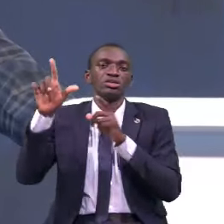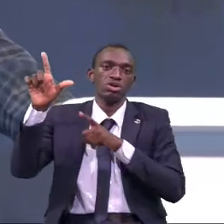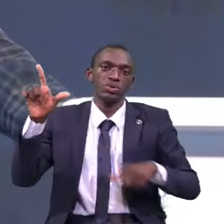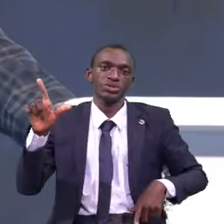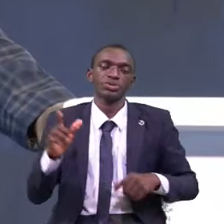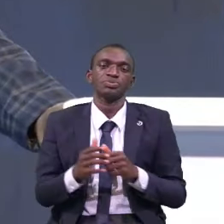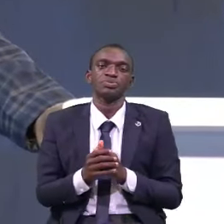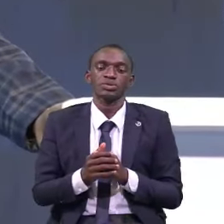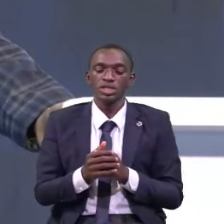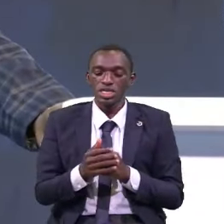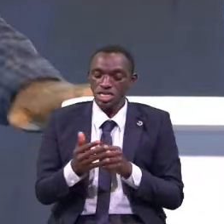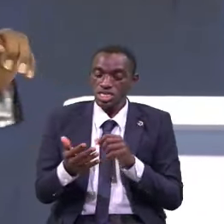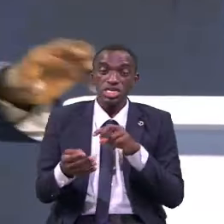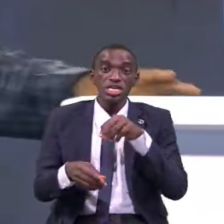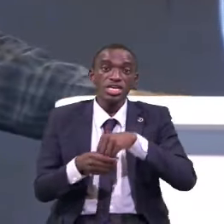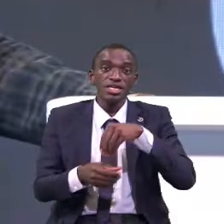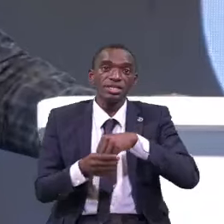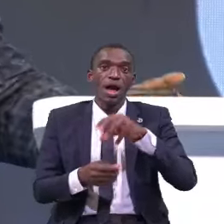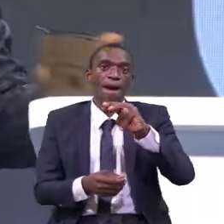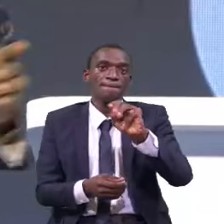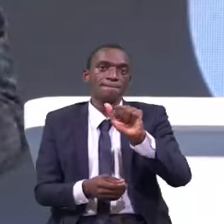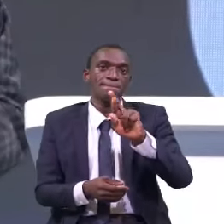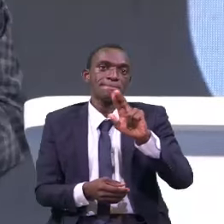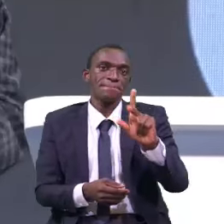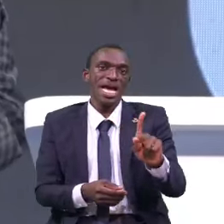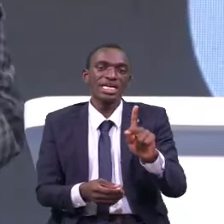In Mark chapter 1, verse